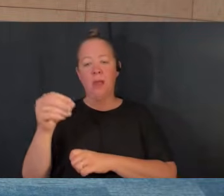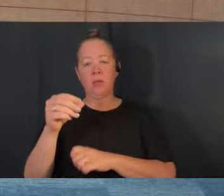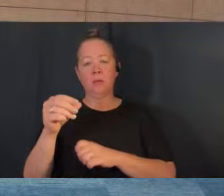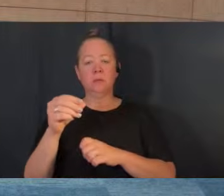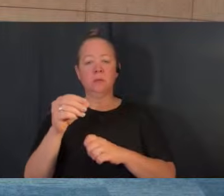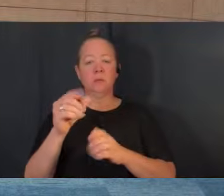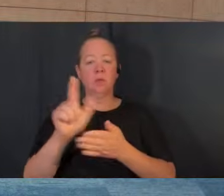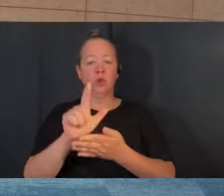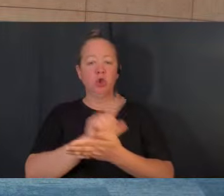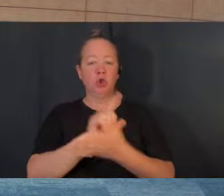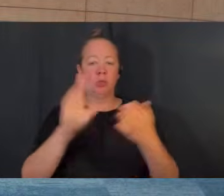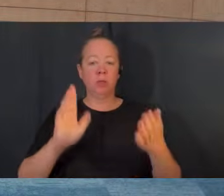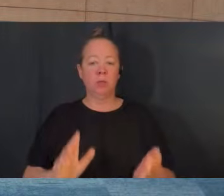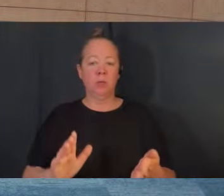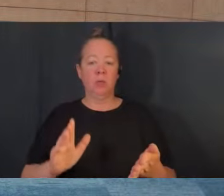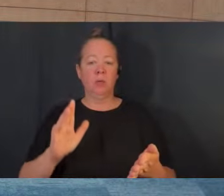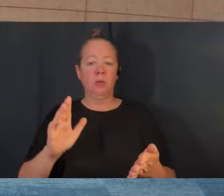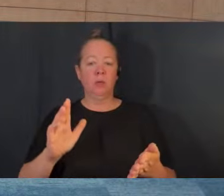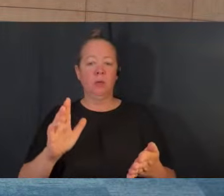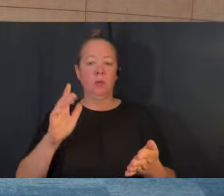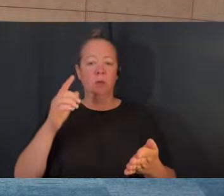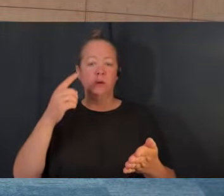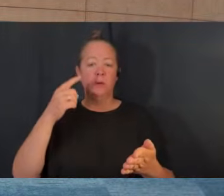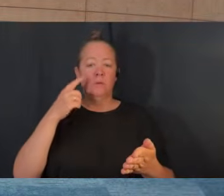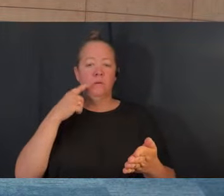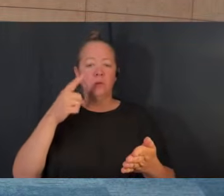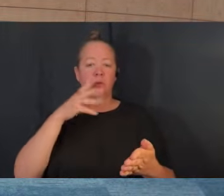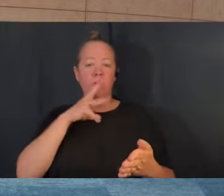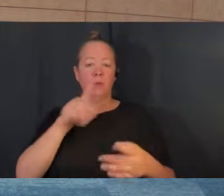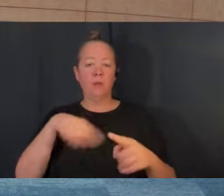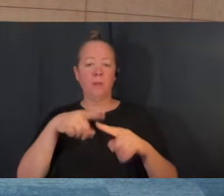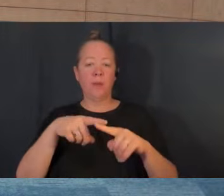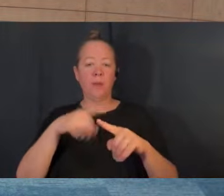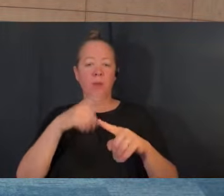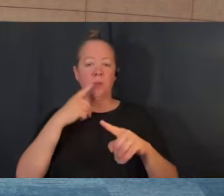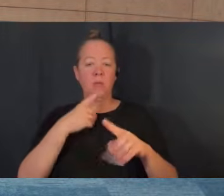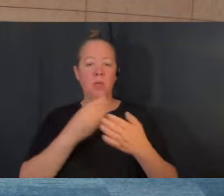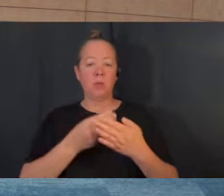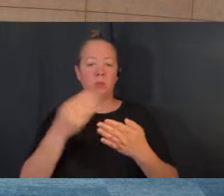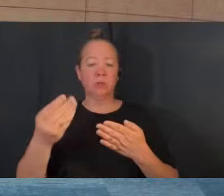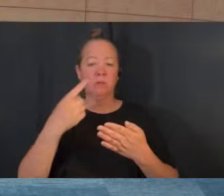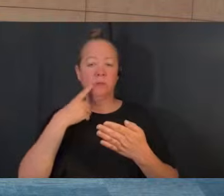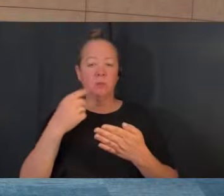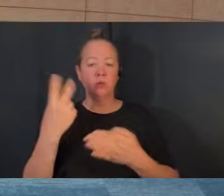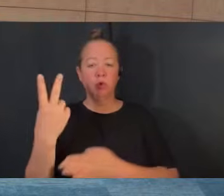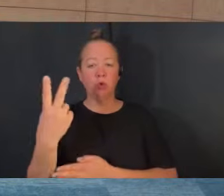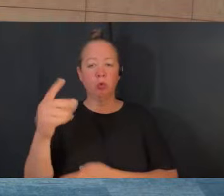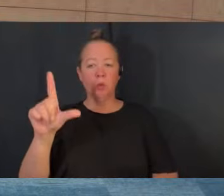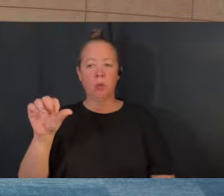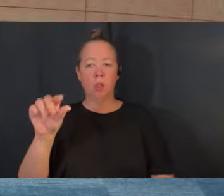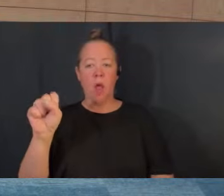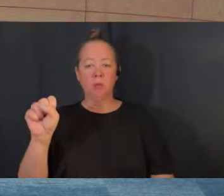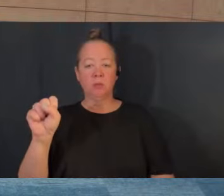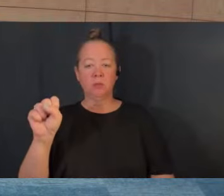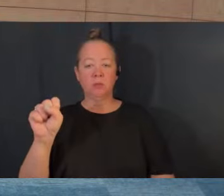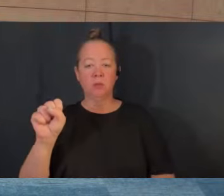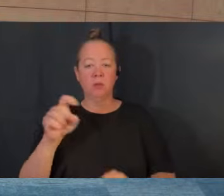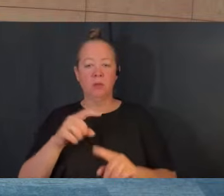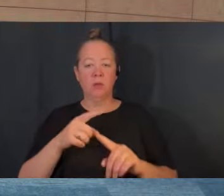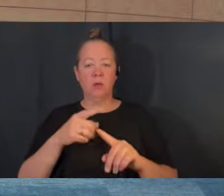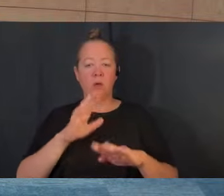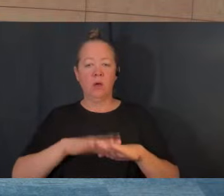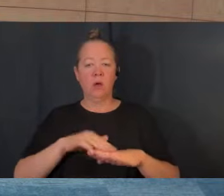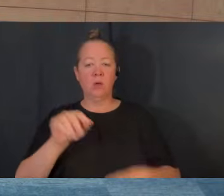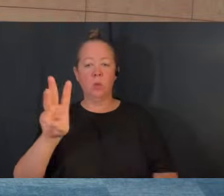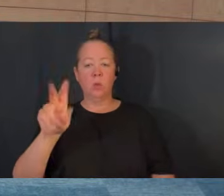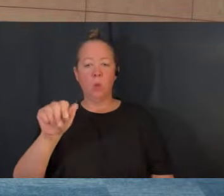Wayne Place south of Arbor Street. The 2 lots being currently owned by Mr. Horkler, who's here with